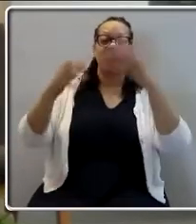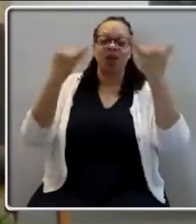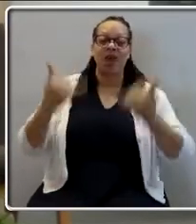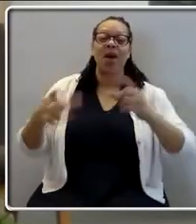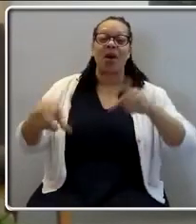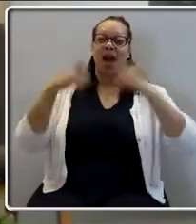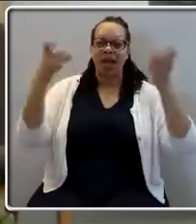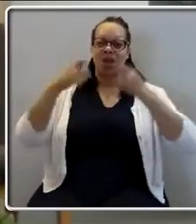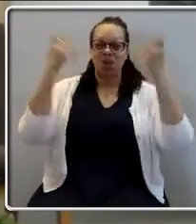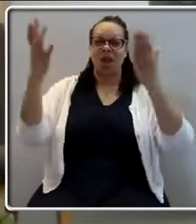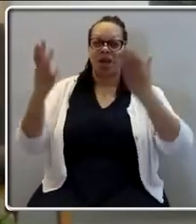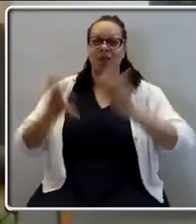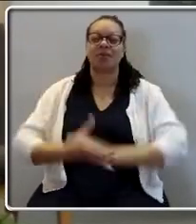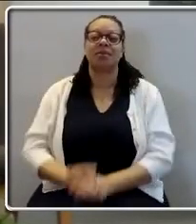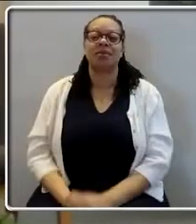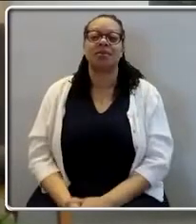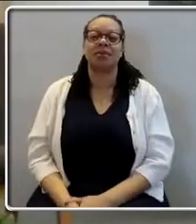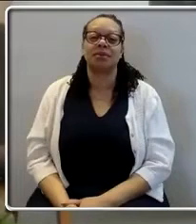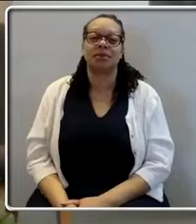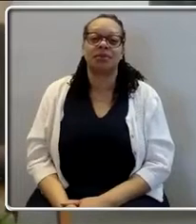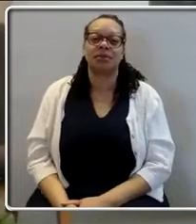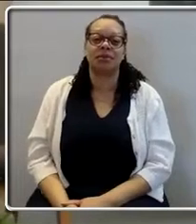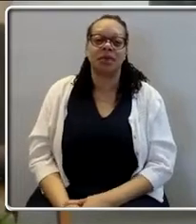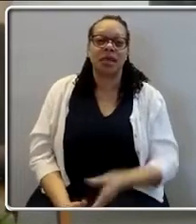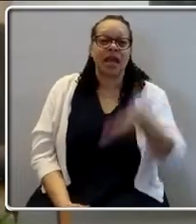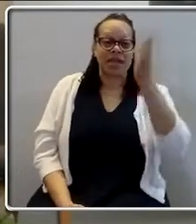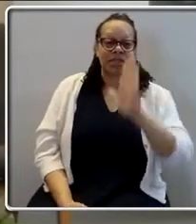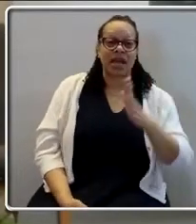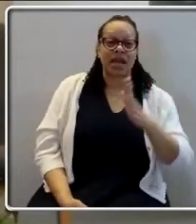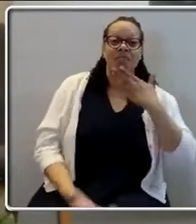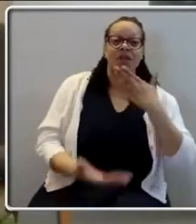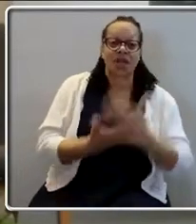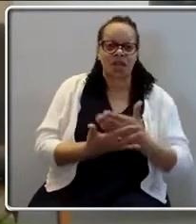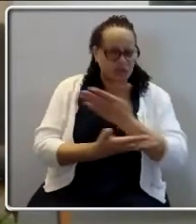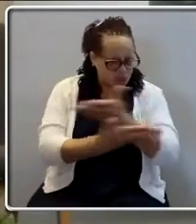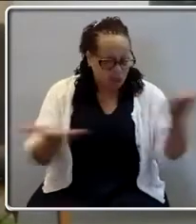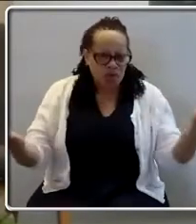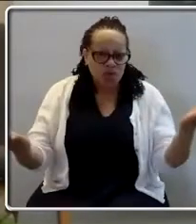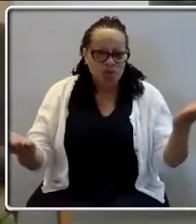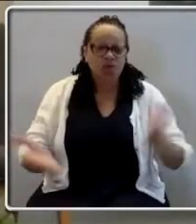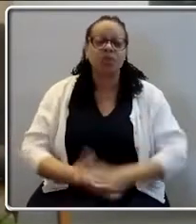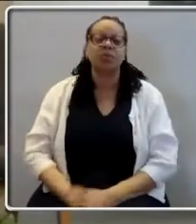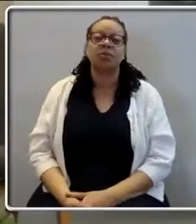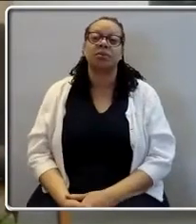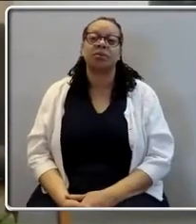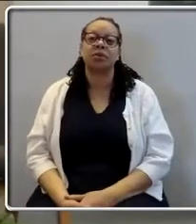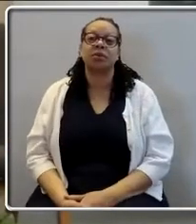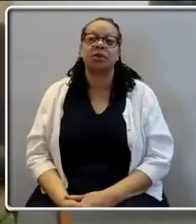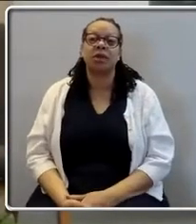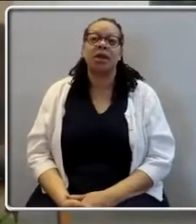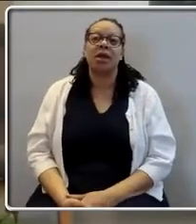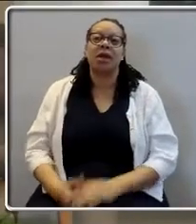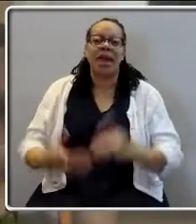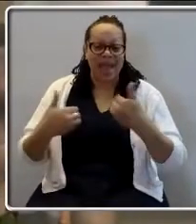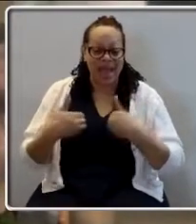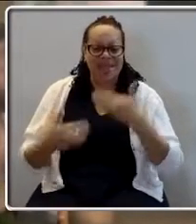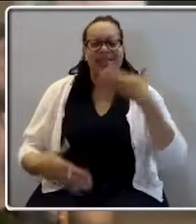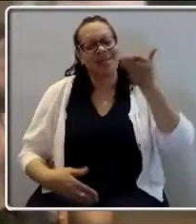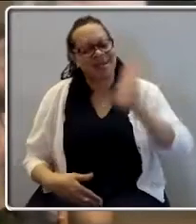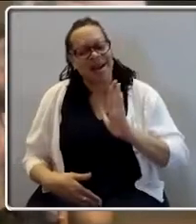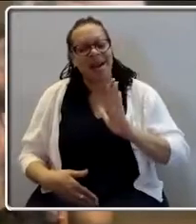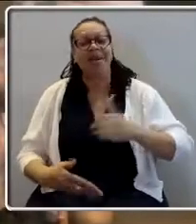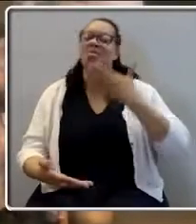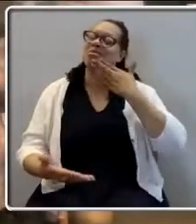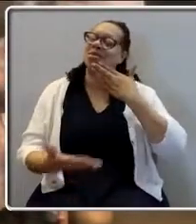Hallelujah. Has God been good to anybody here? I said, has God been good to